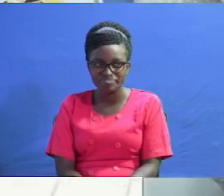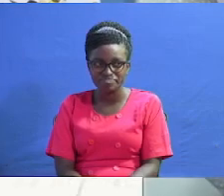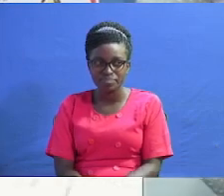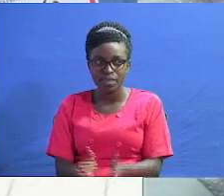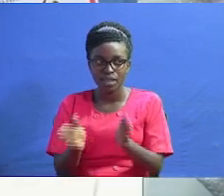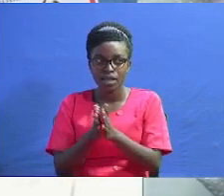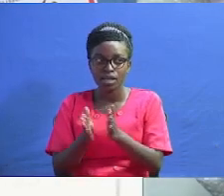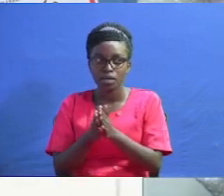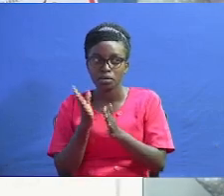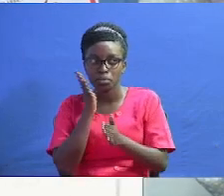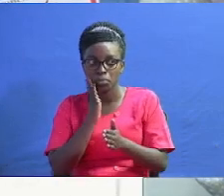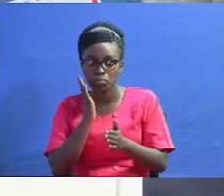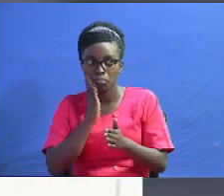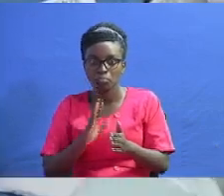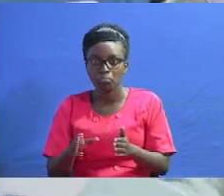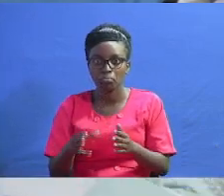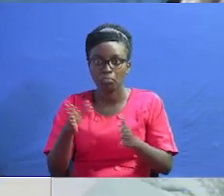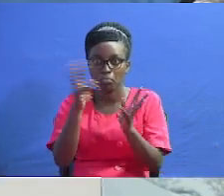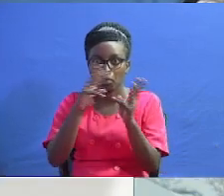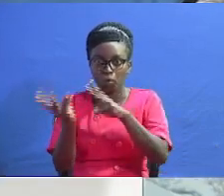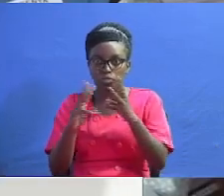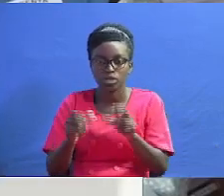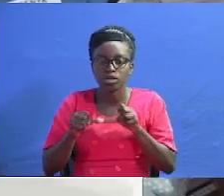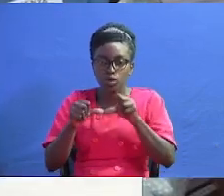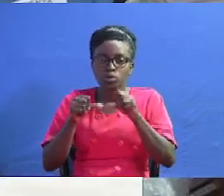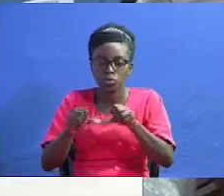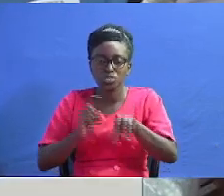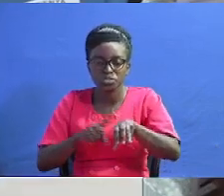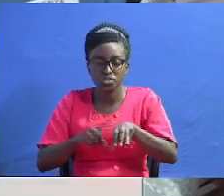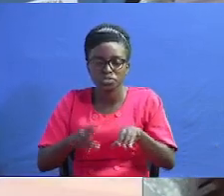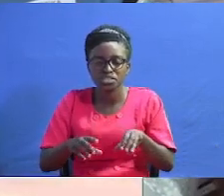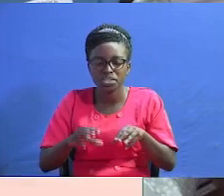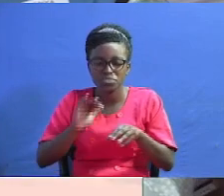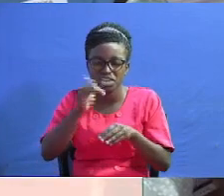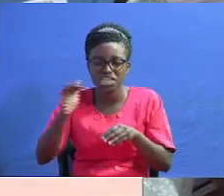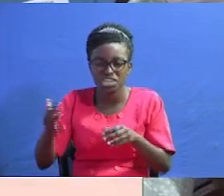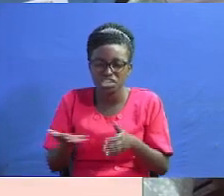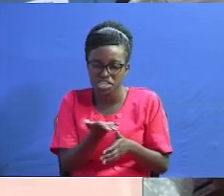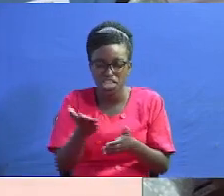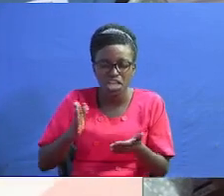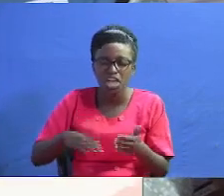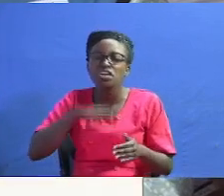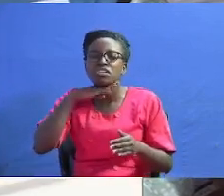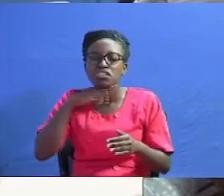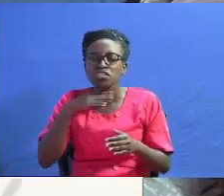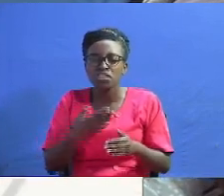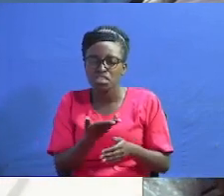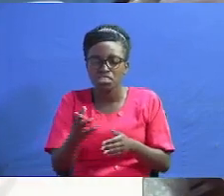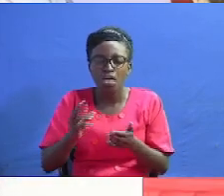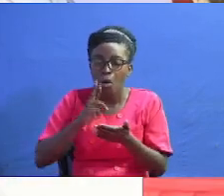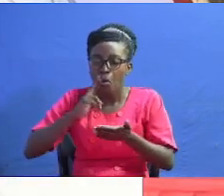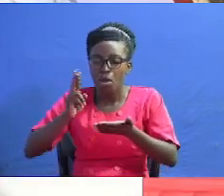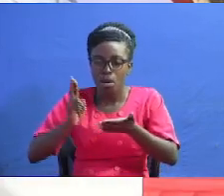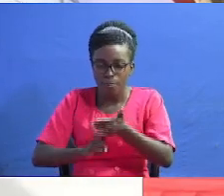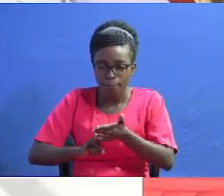And as the weatherman warns that the rains will continue to pound in the country, deaths and destruction of properties continue to be reported in different